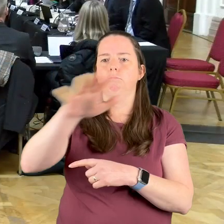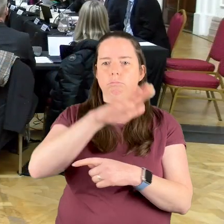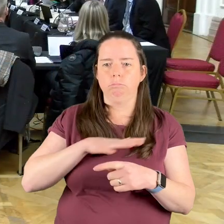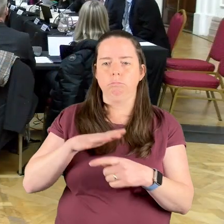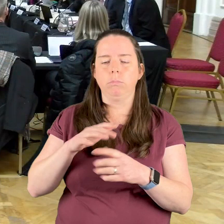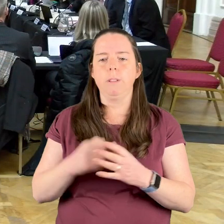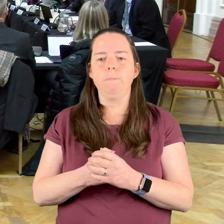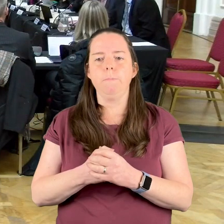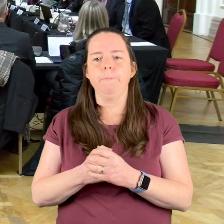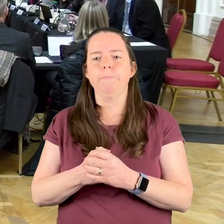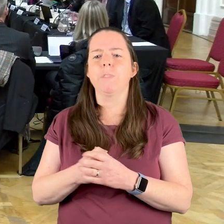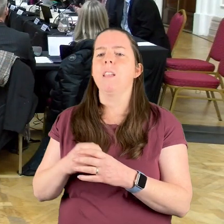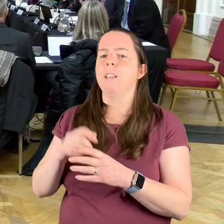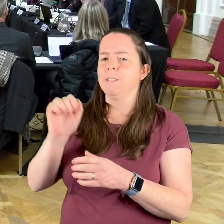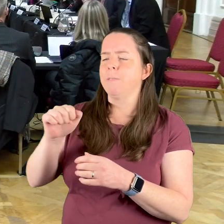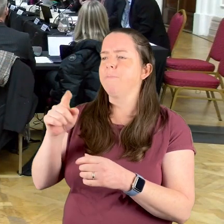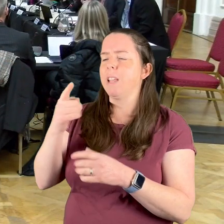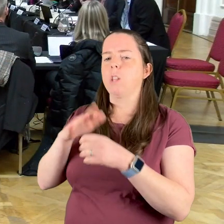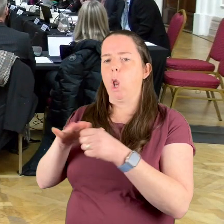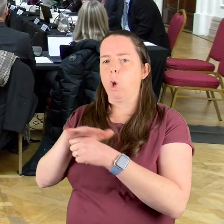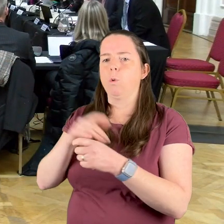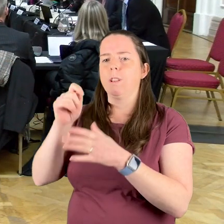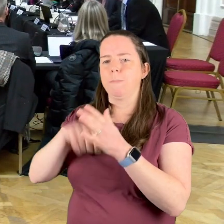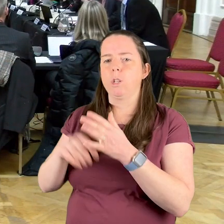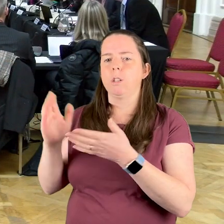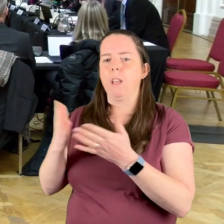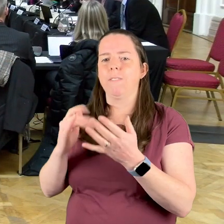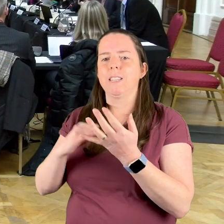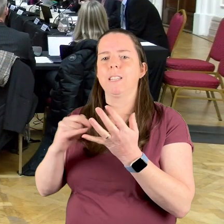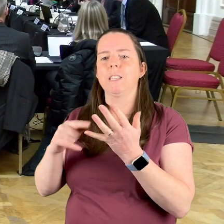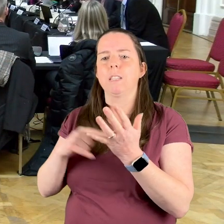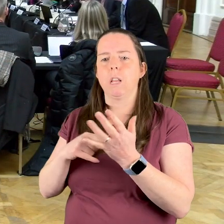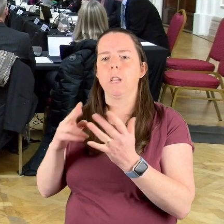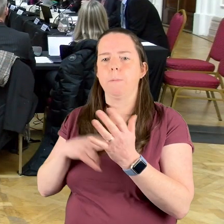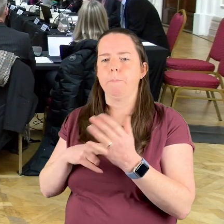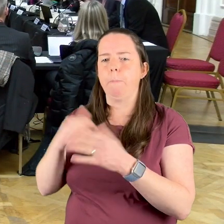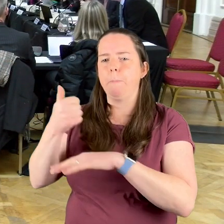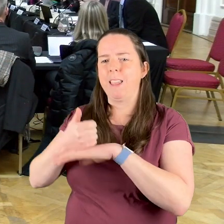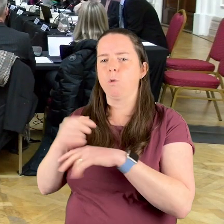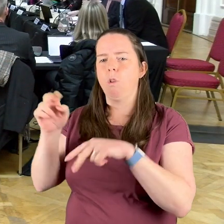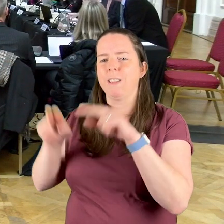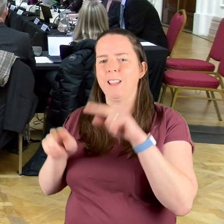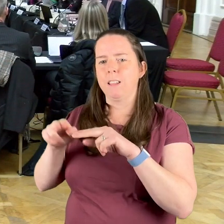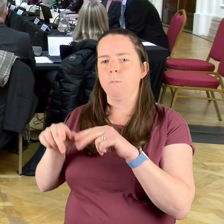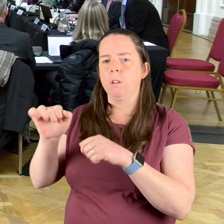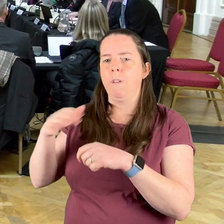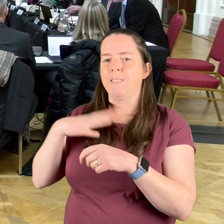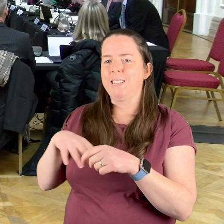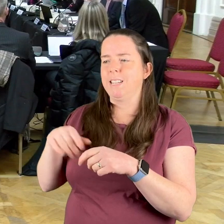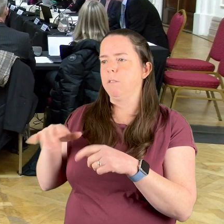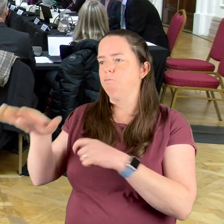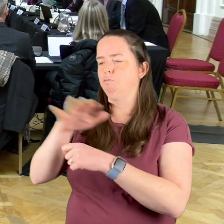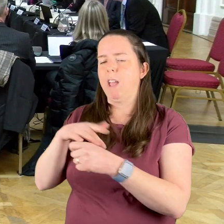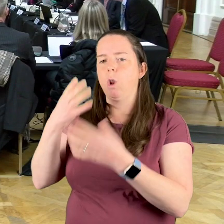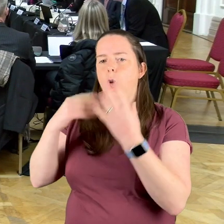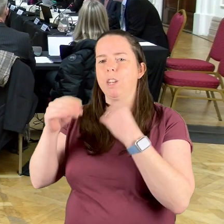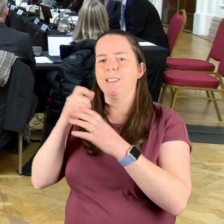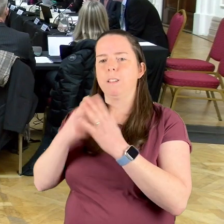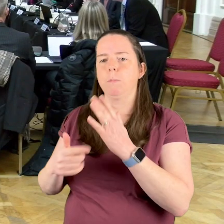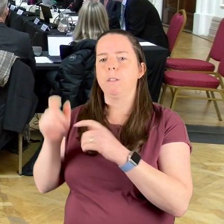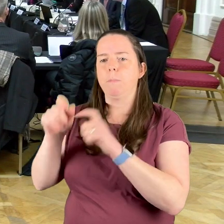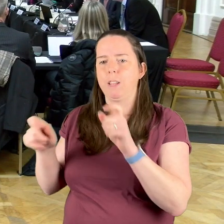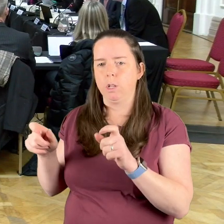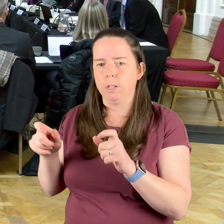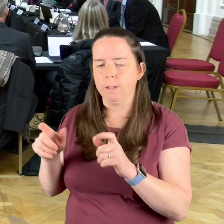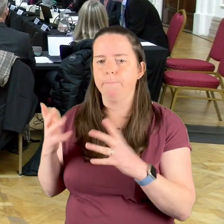Mark, I think that's for you again. Yeah, so just to say that this is a locally commissioned service in Sutton based on kind of assessment of need around their